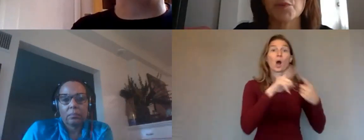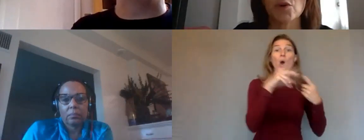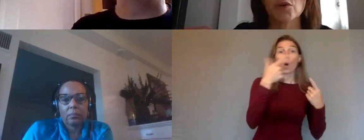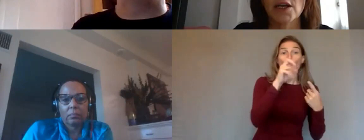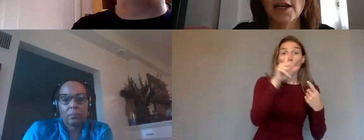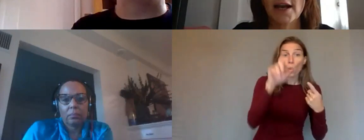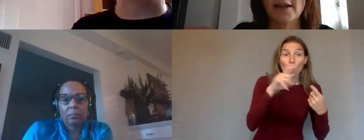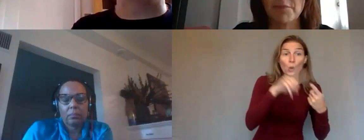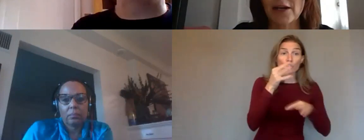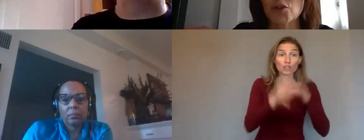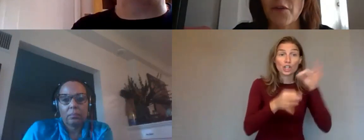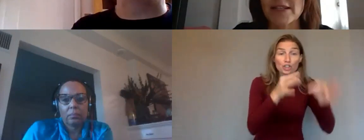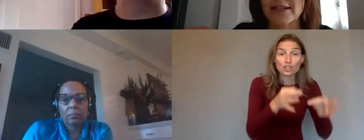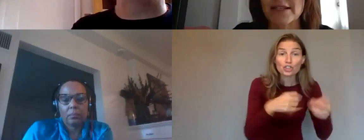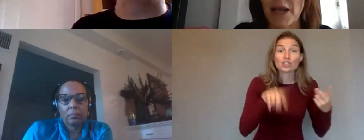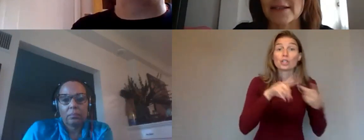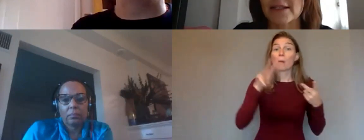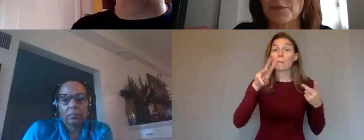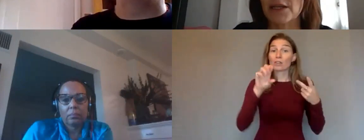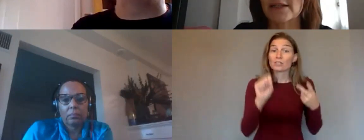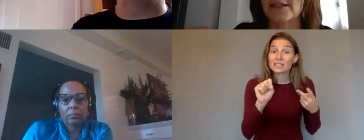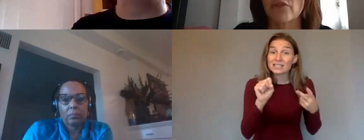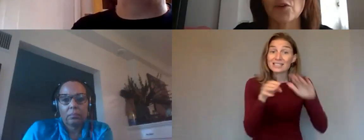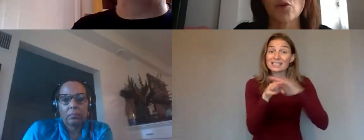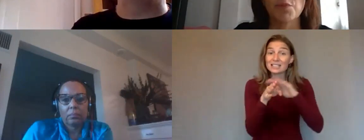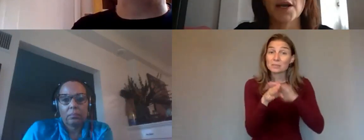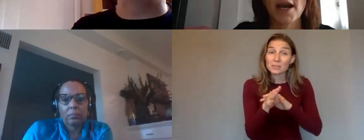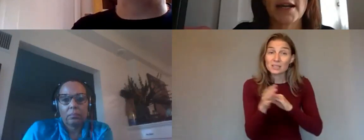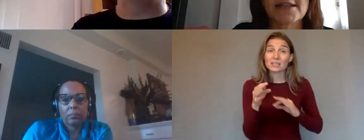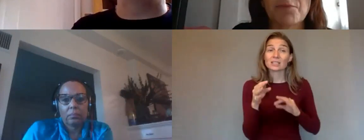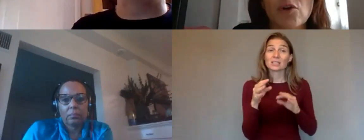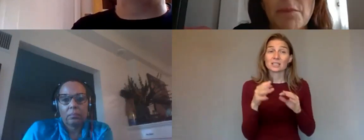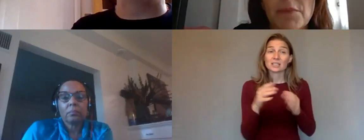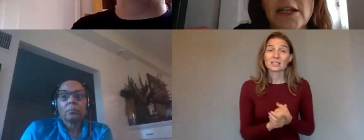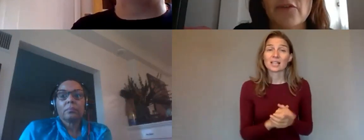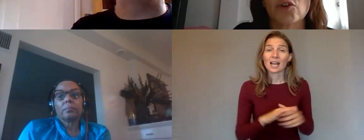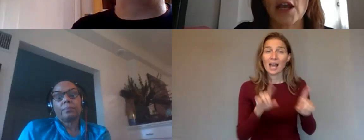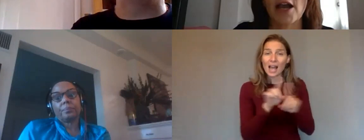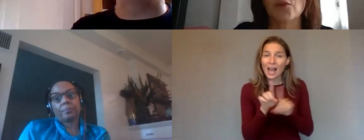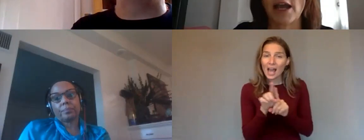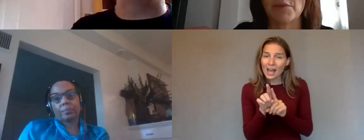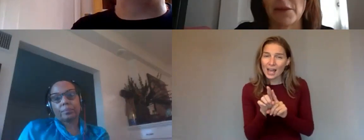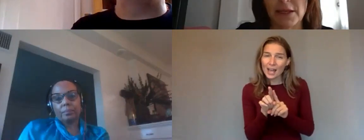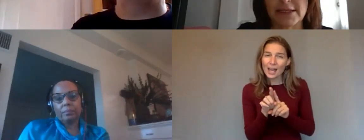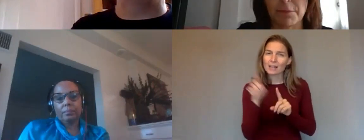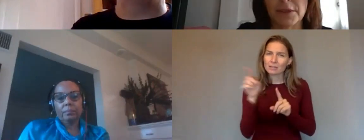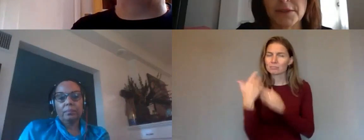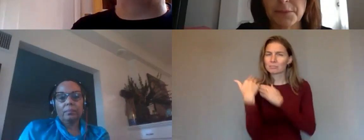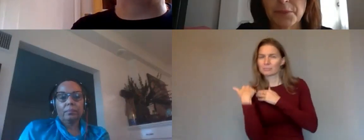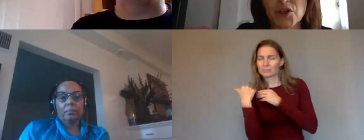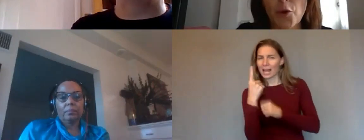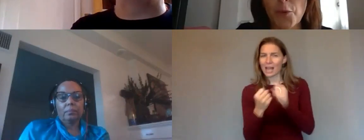Strategy Board, the Microsoft Accessibility Steering Group, and as a program lead for the annual Enabling